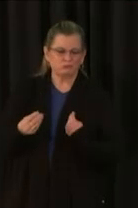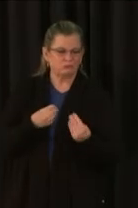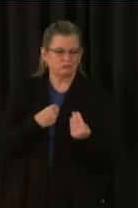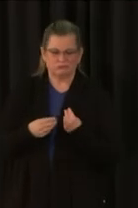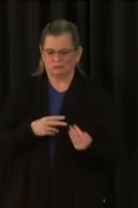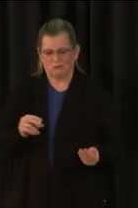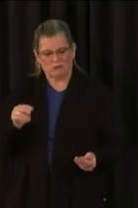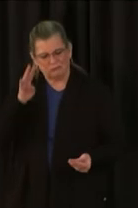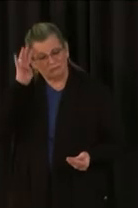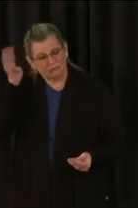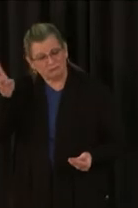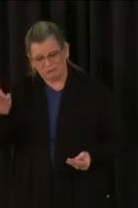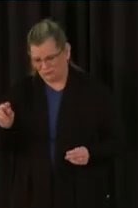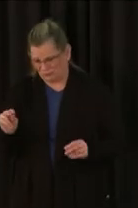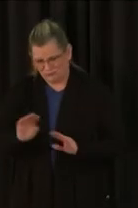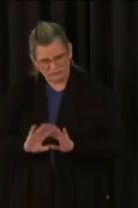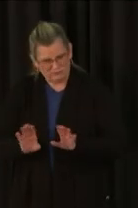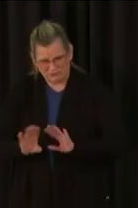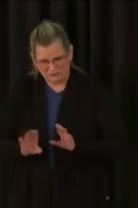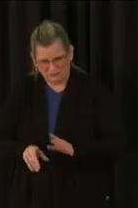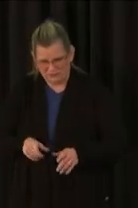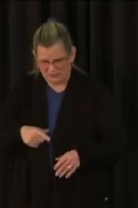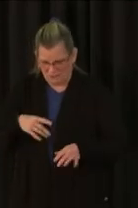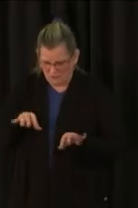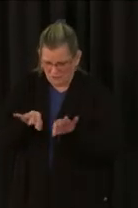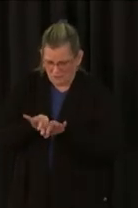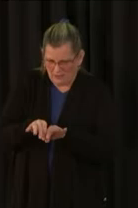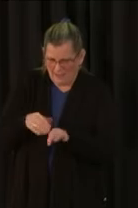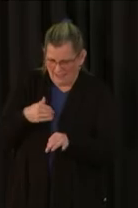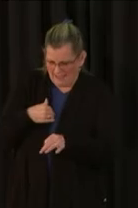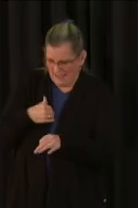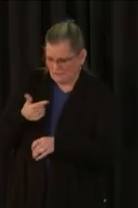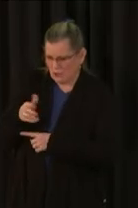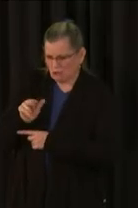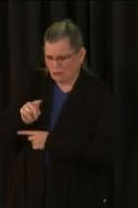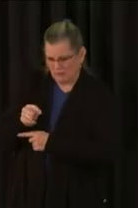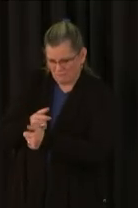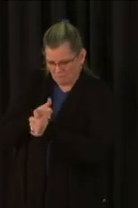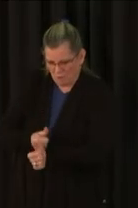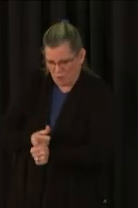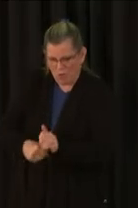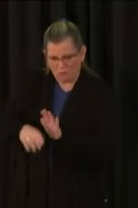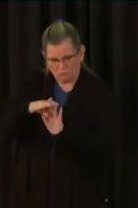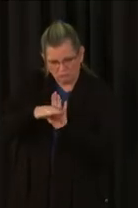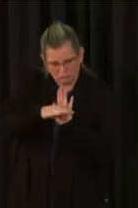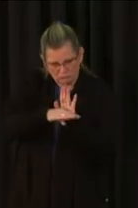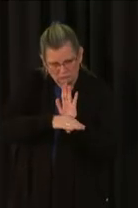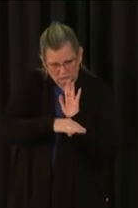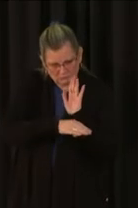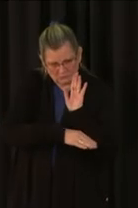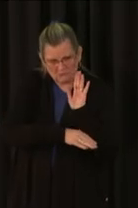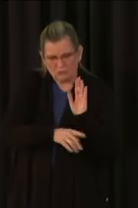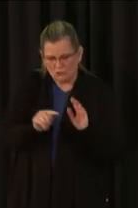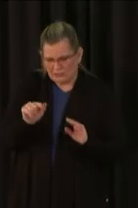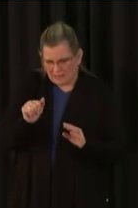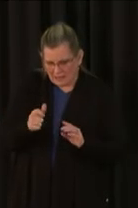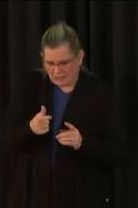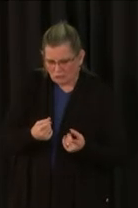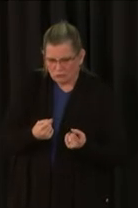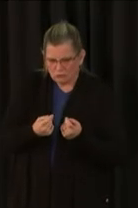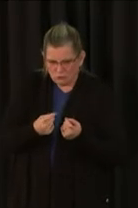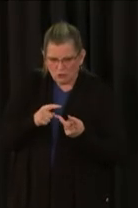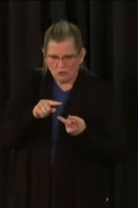of the last 8 or 9 different relief funds that we've done in the past. So your tax returns, your monthly income statements are what we're looking for.